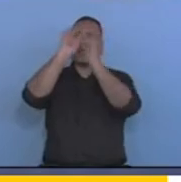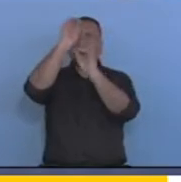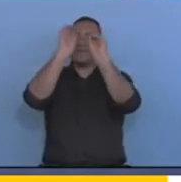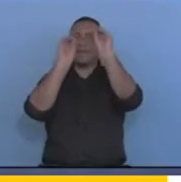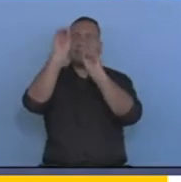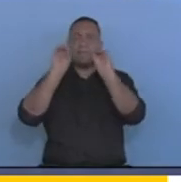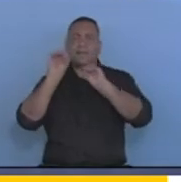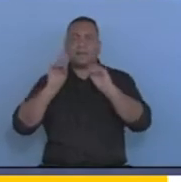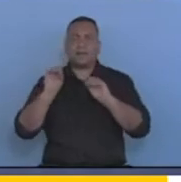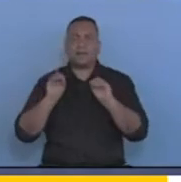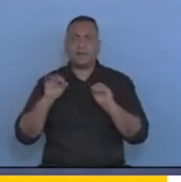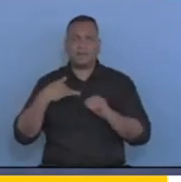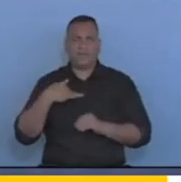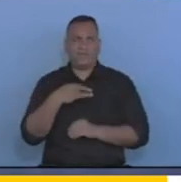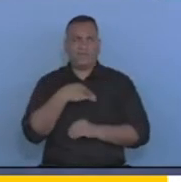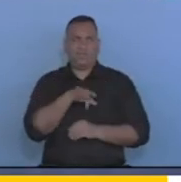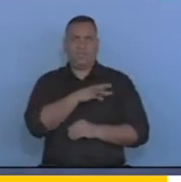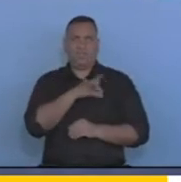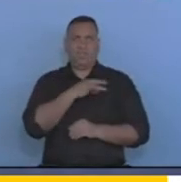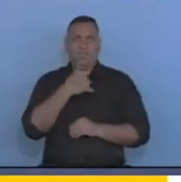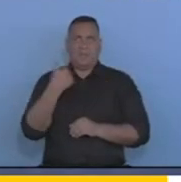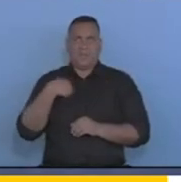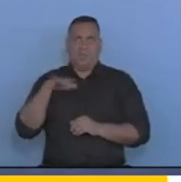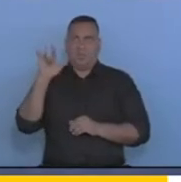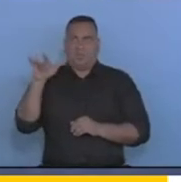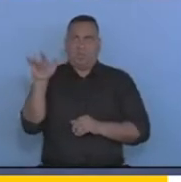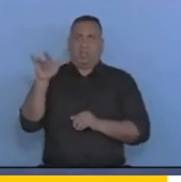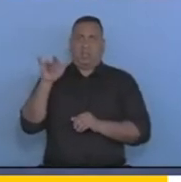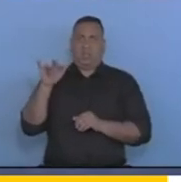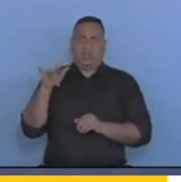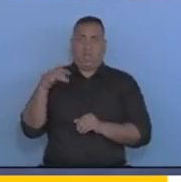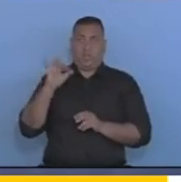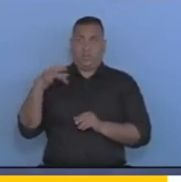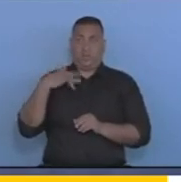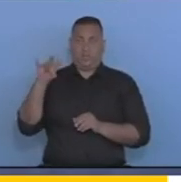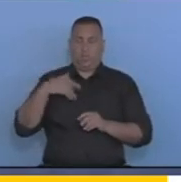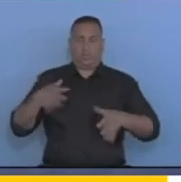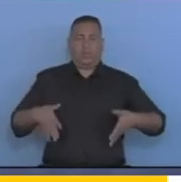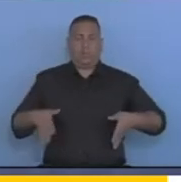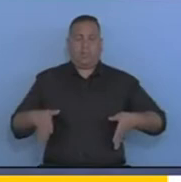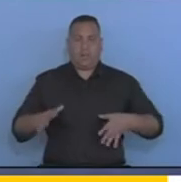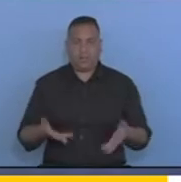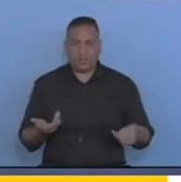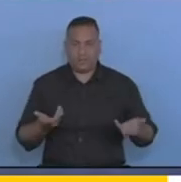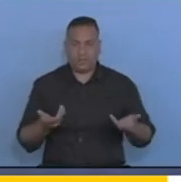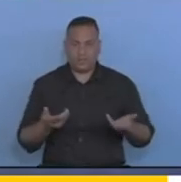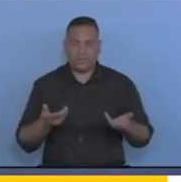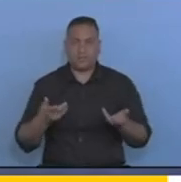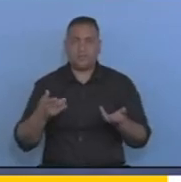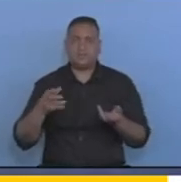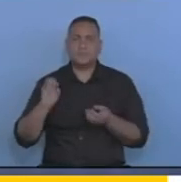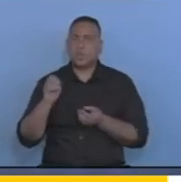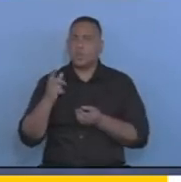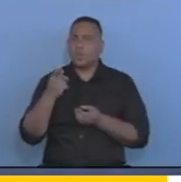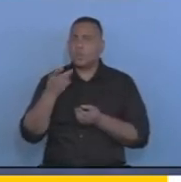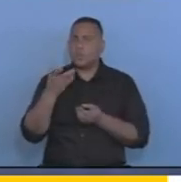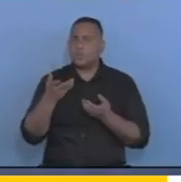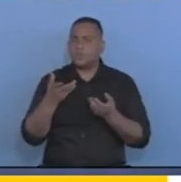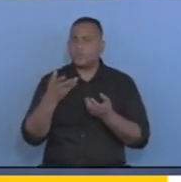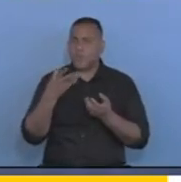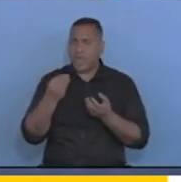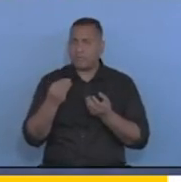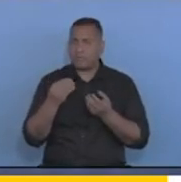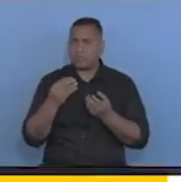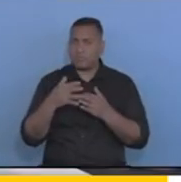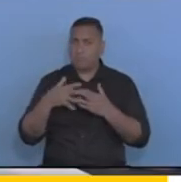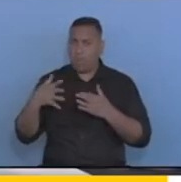a shock freak. I can't go outside when the thunder and lightning is hitting. So, you know what? I was impressed. There is more ladies, obviously, that's taking on this